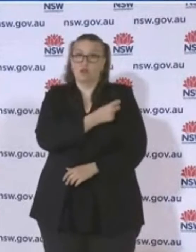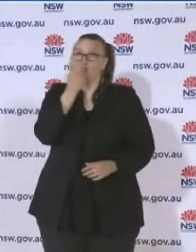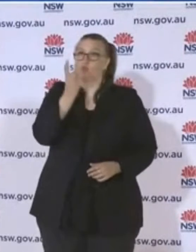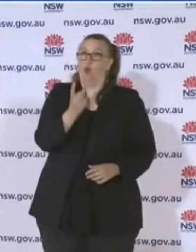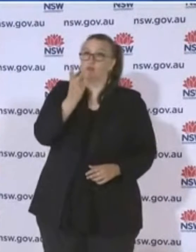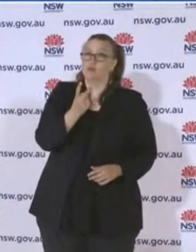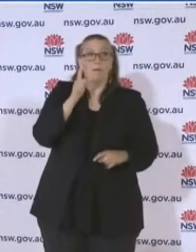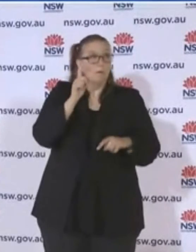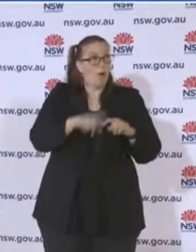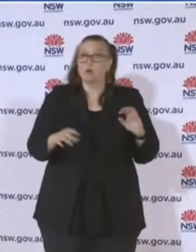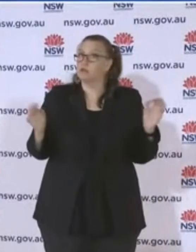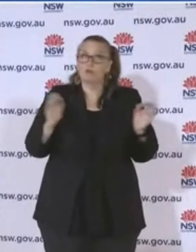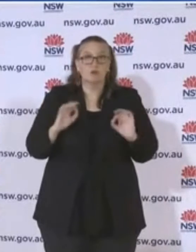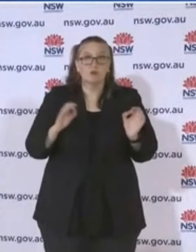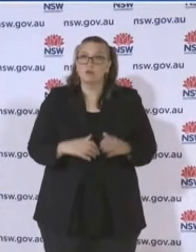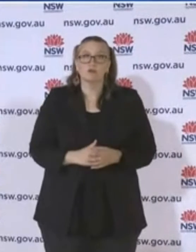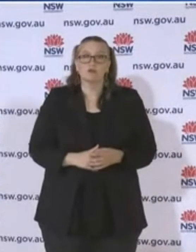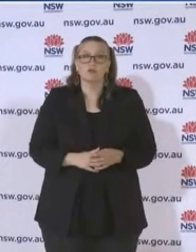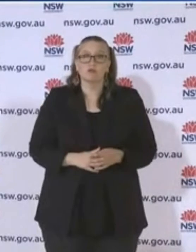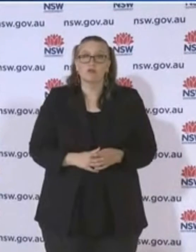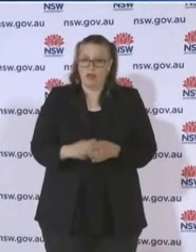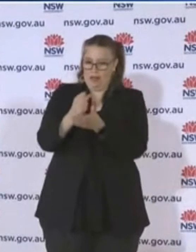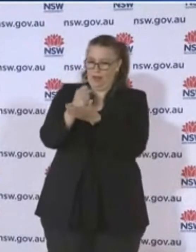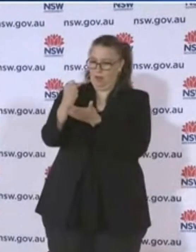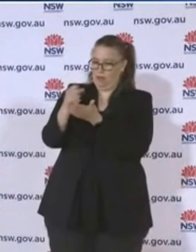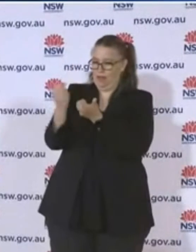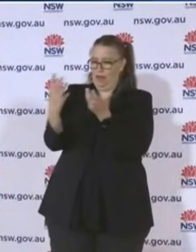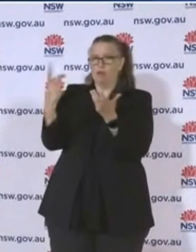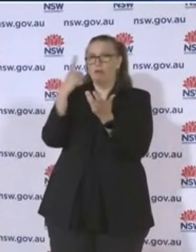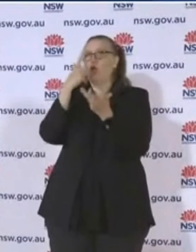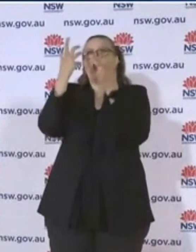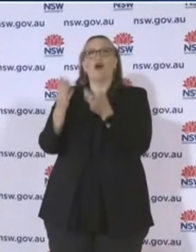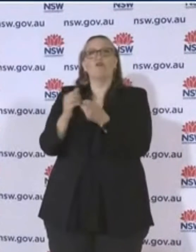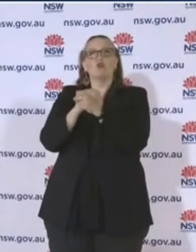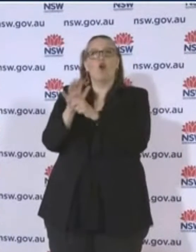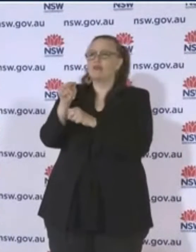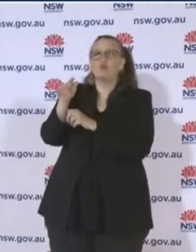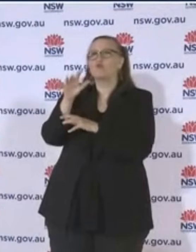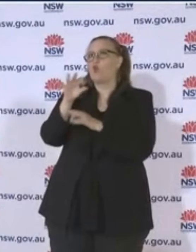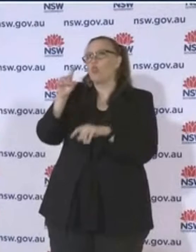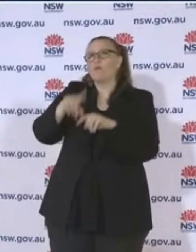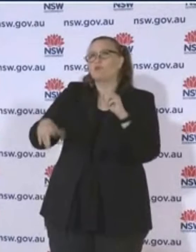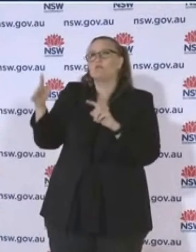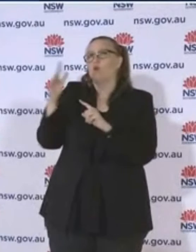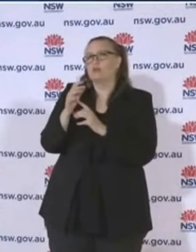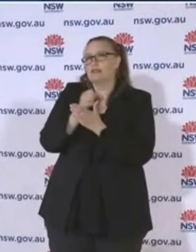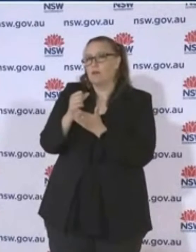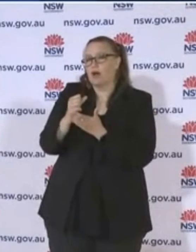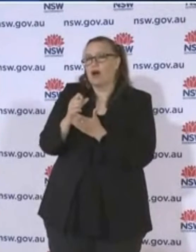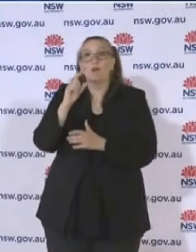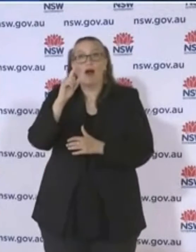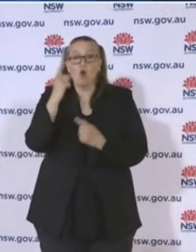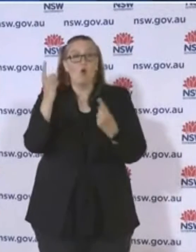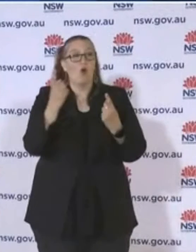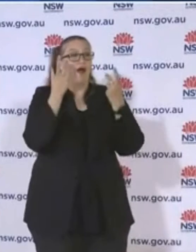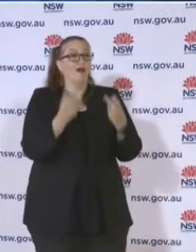down. But that is not the most relevant number for us. What is the most relevant number for New South Wales is how many people are vaccinated and how